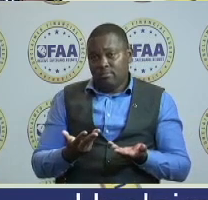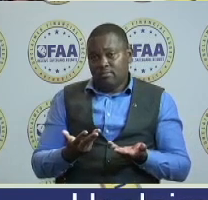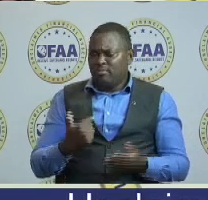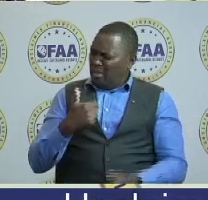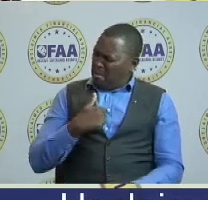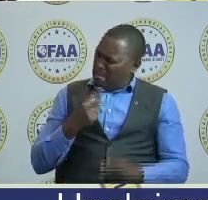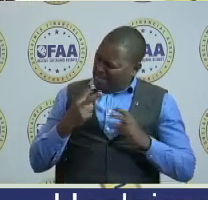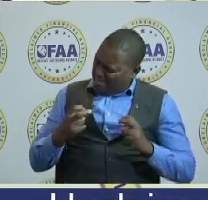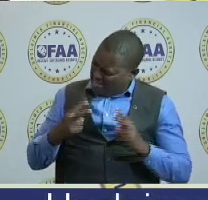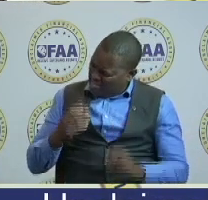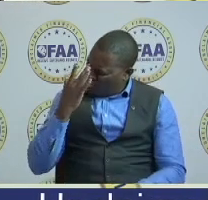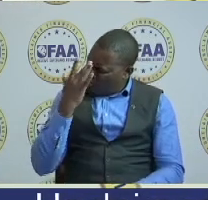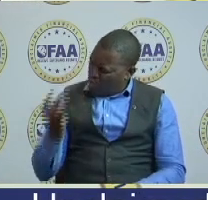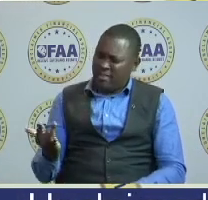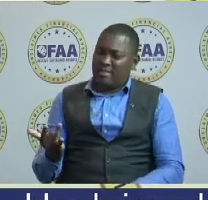I asked why.